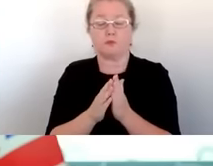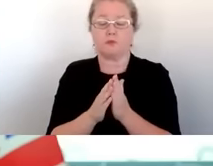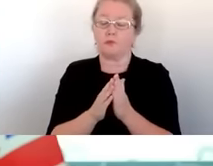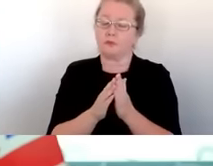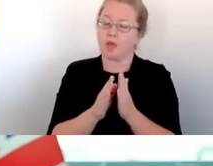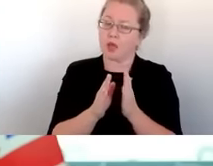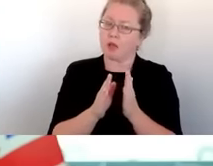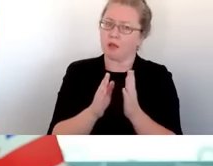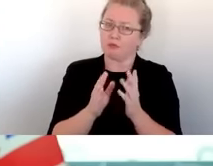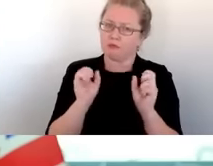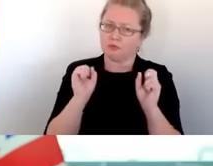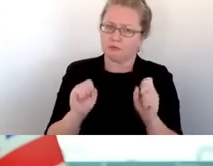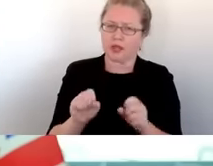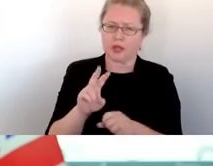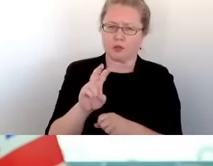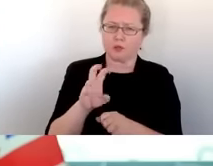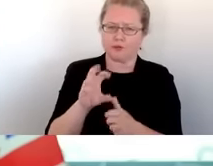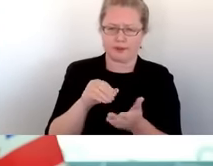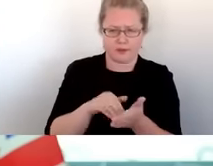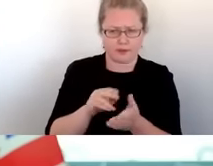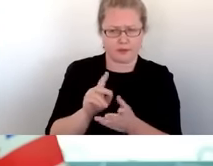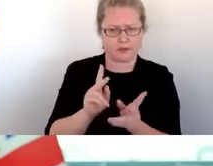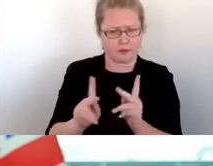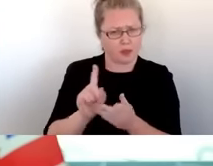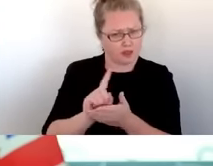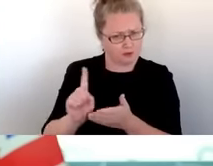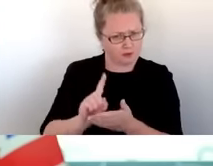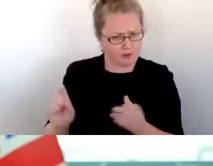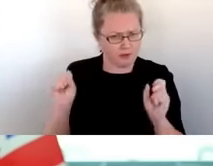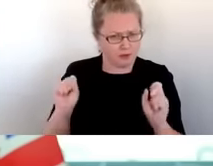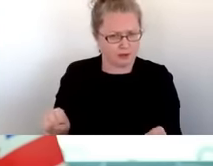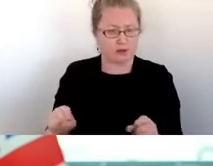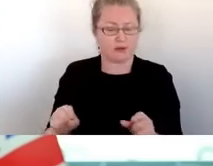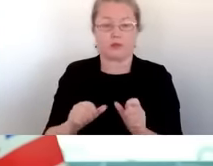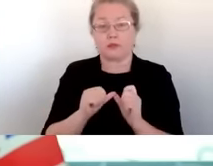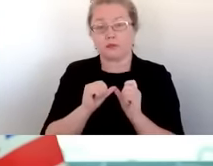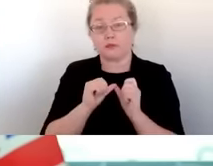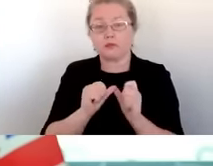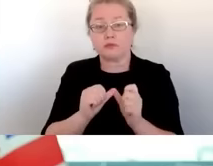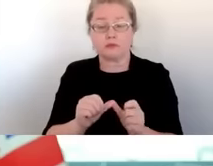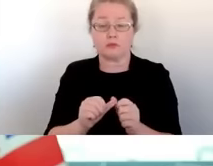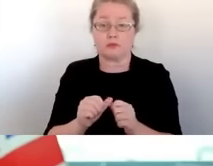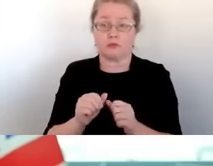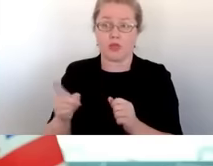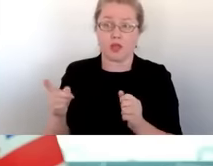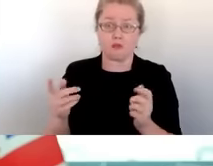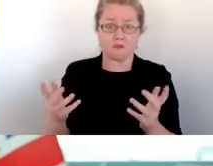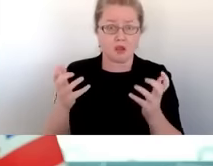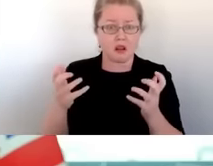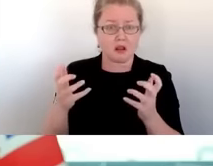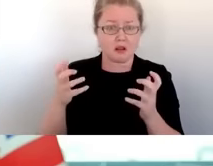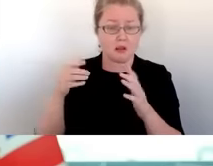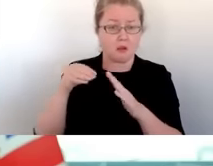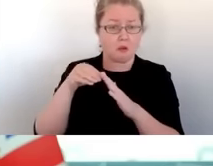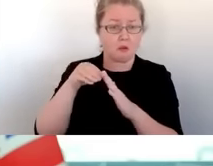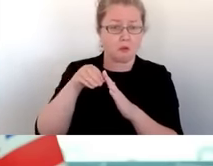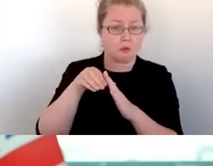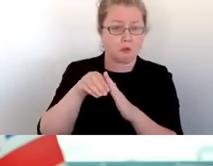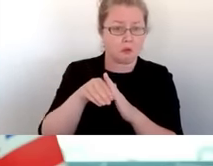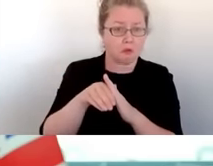actually mobilize for this campaign at that rate. And then as the demand falls off, as we expect it